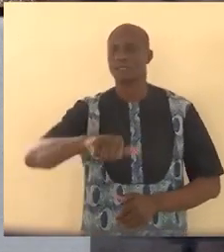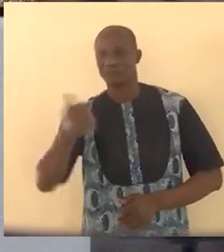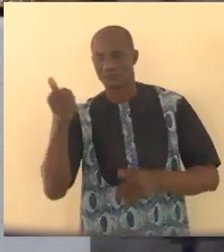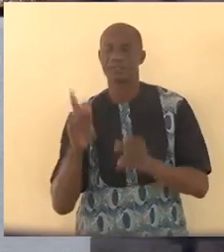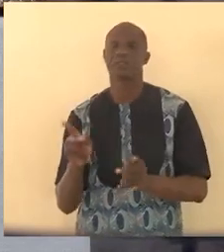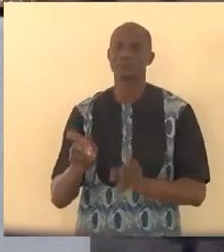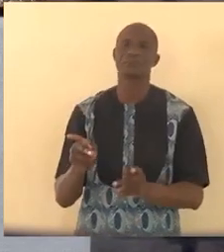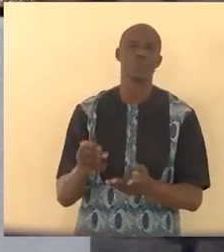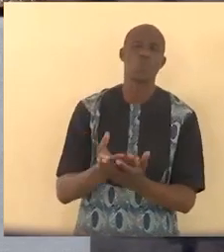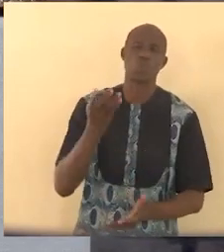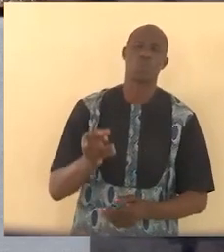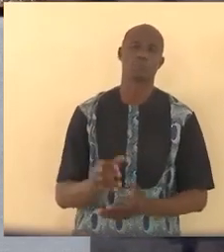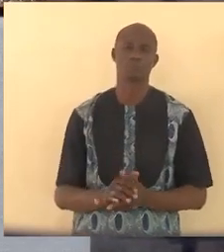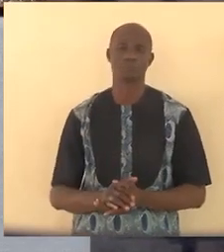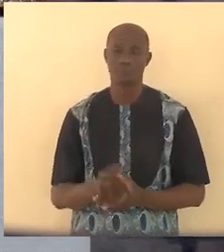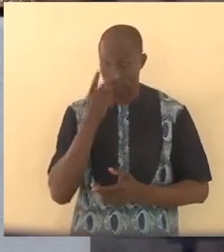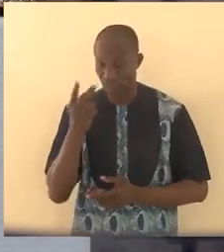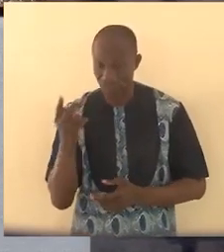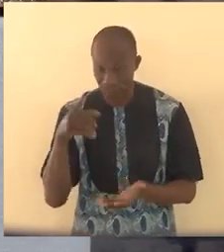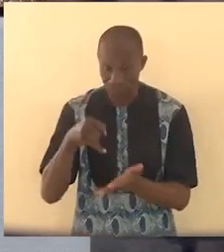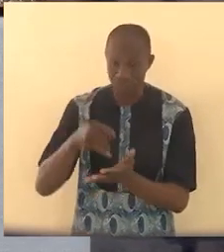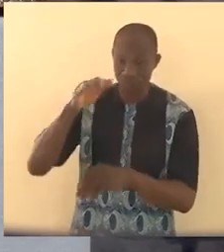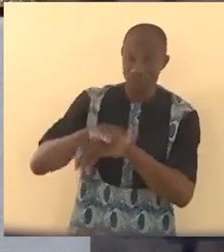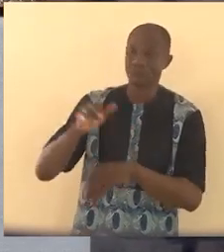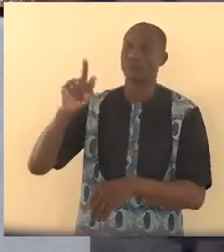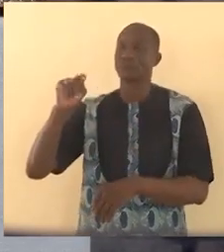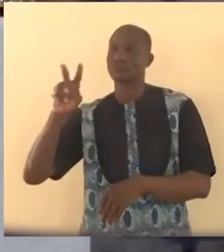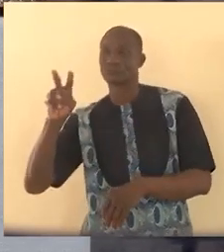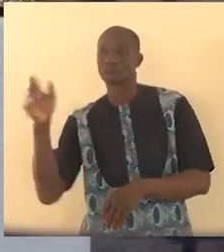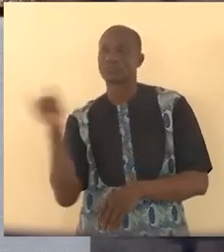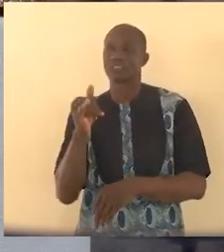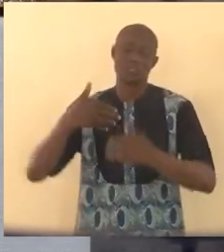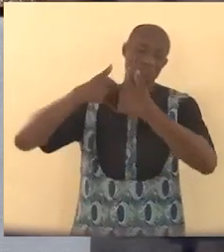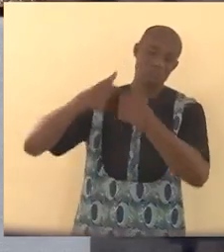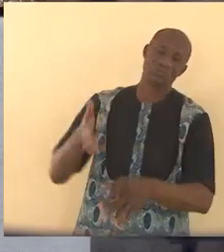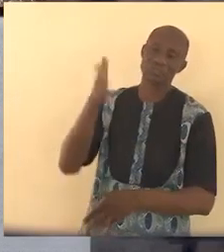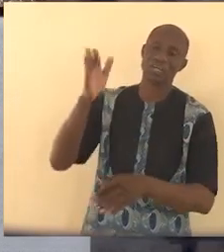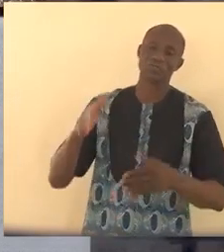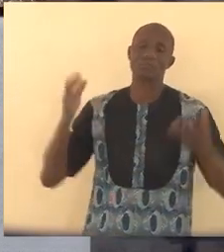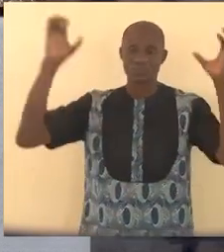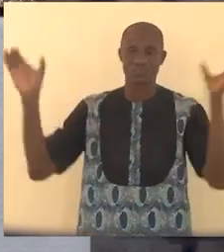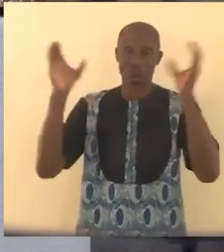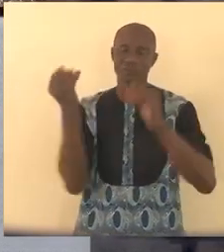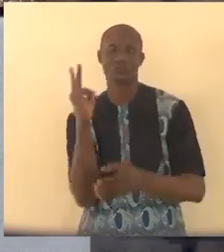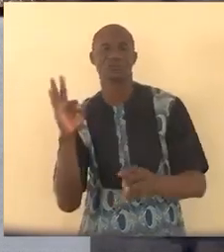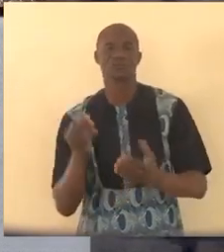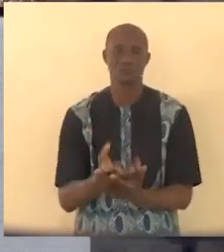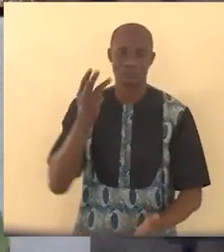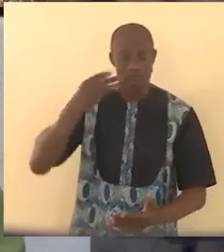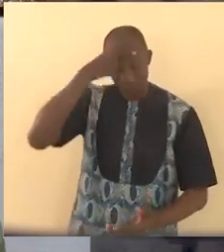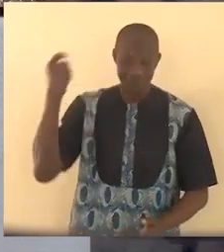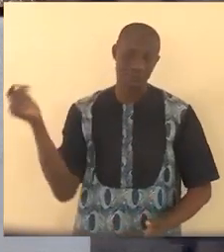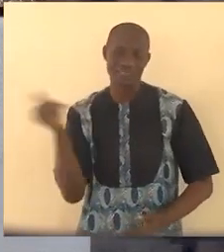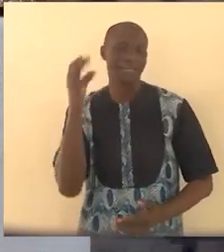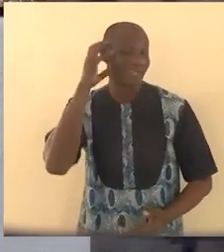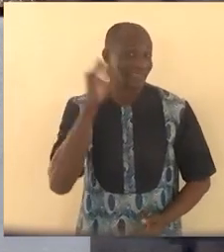well off and they are seeing it on social media, they are seeing it on TV. So they lose their own celebration of their wealth because